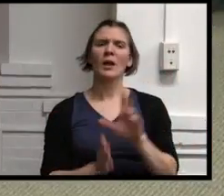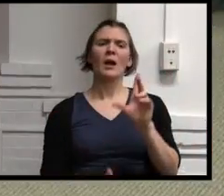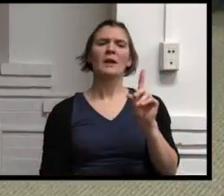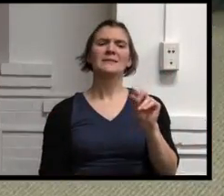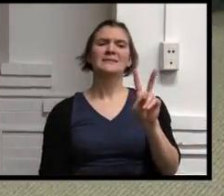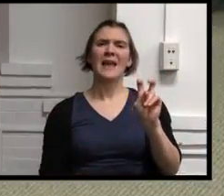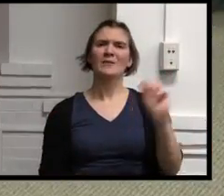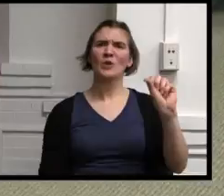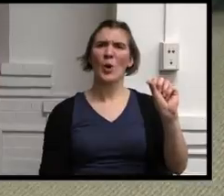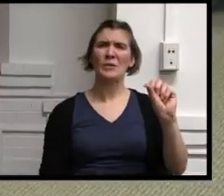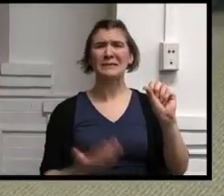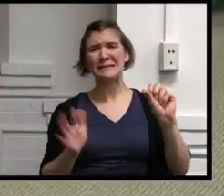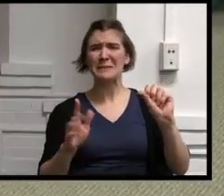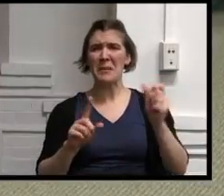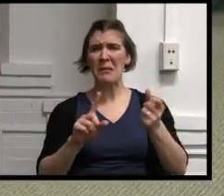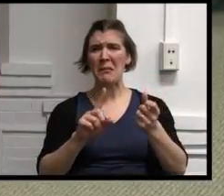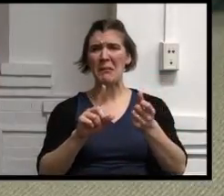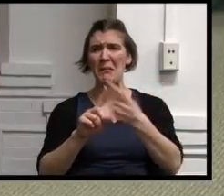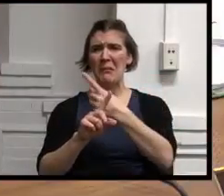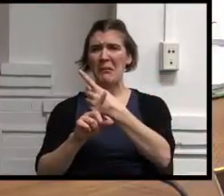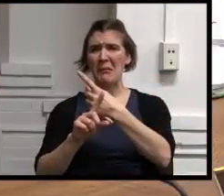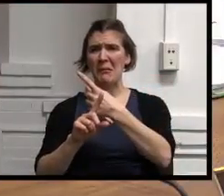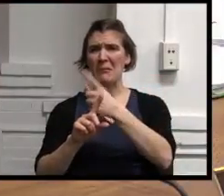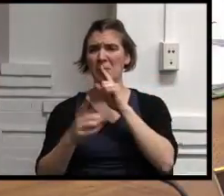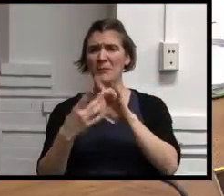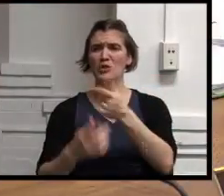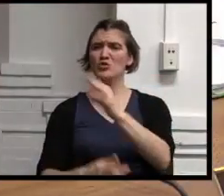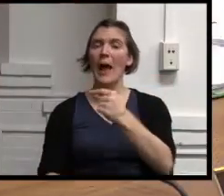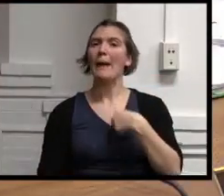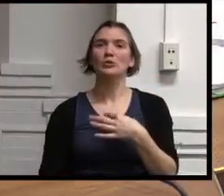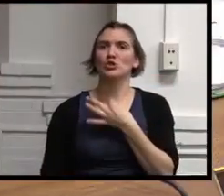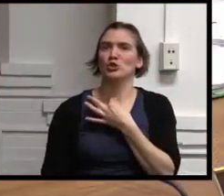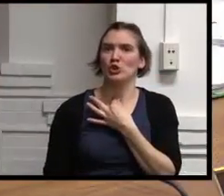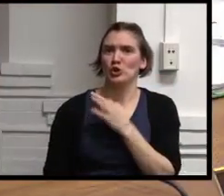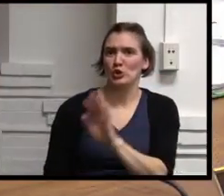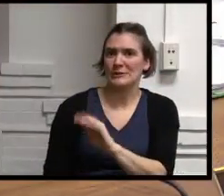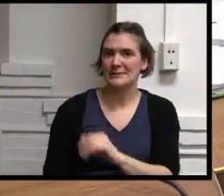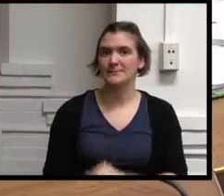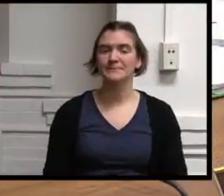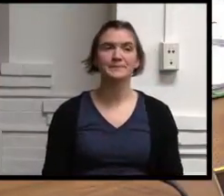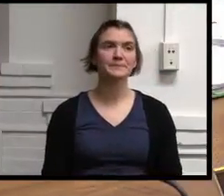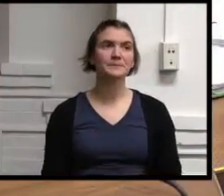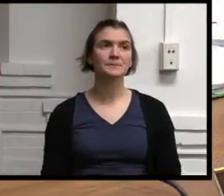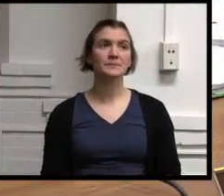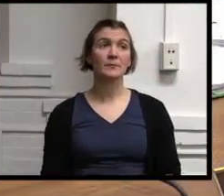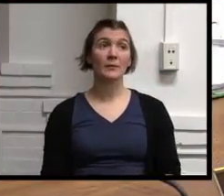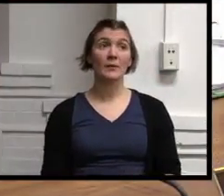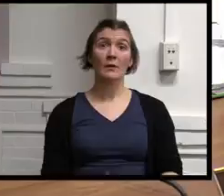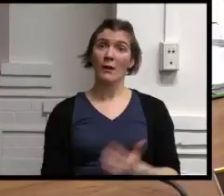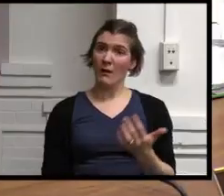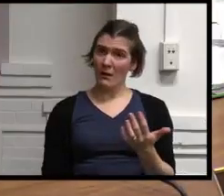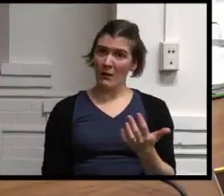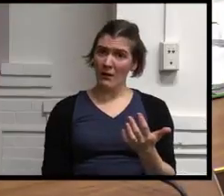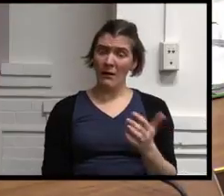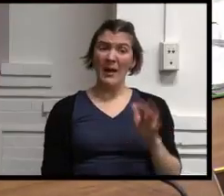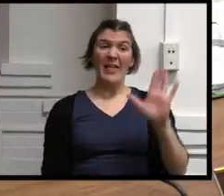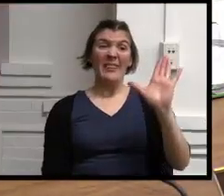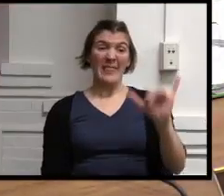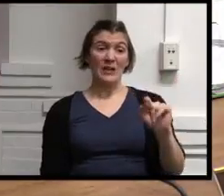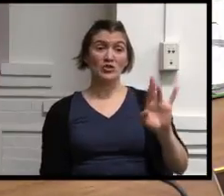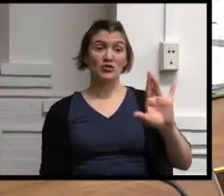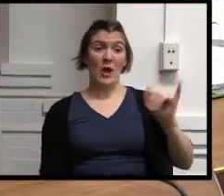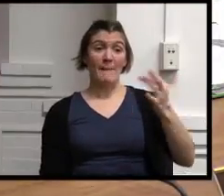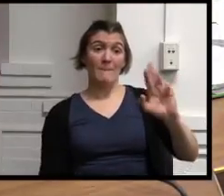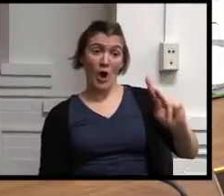This is not really related to the grant, it's just a curiosity. Are there additional sites that could be